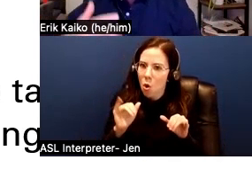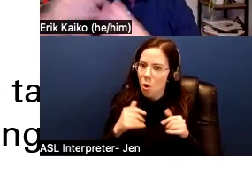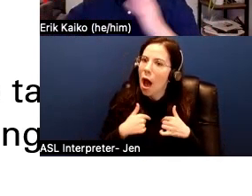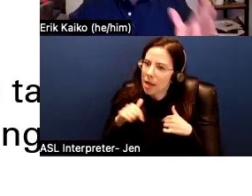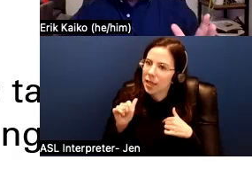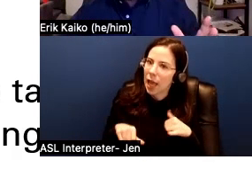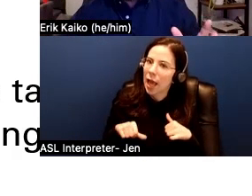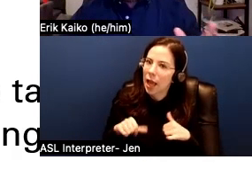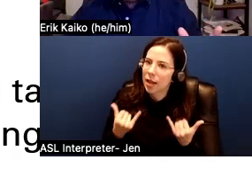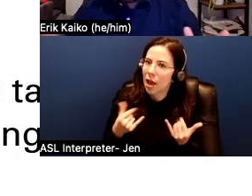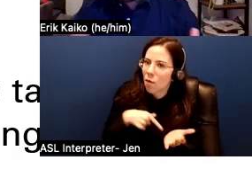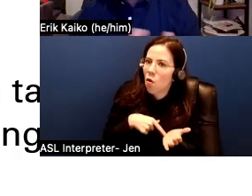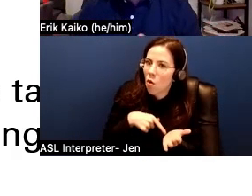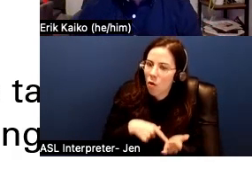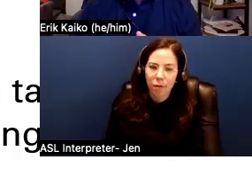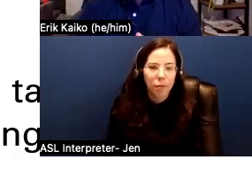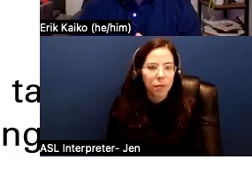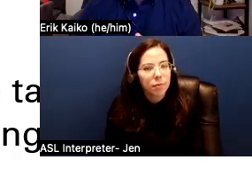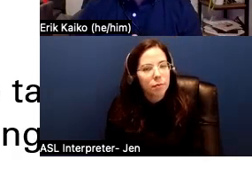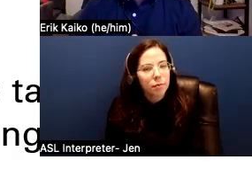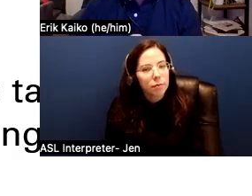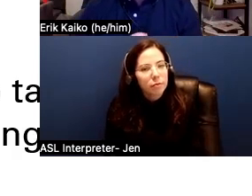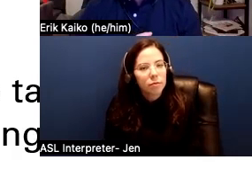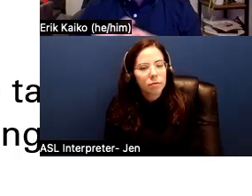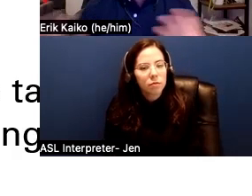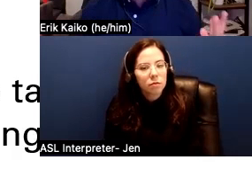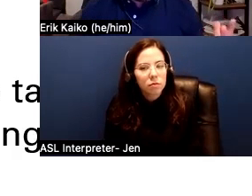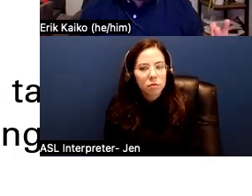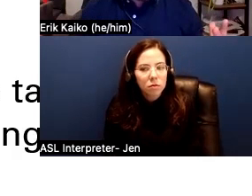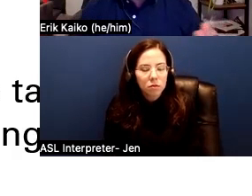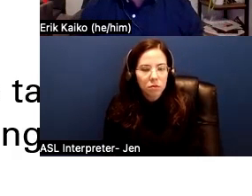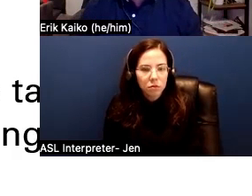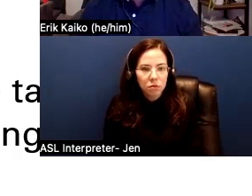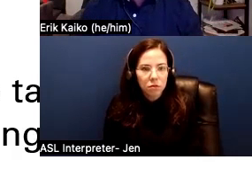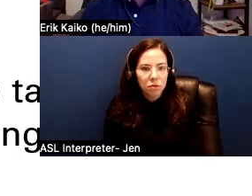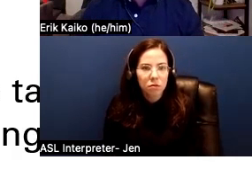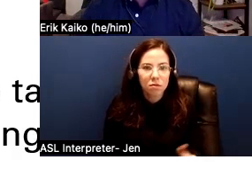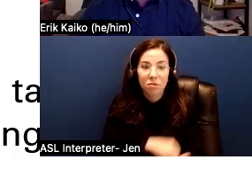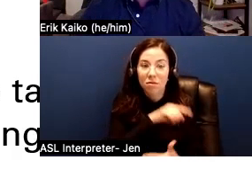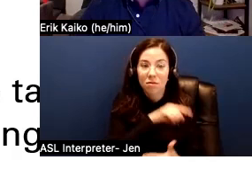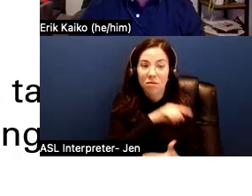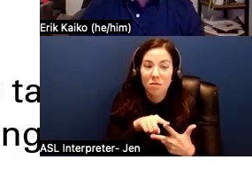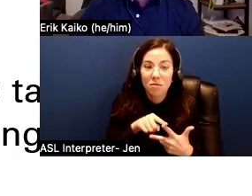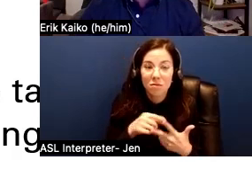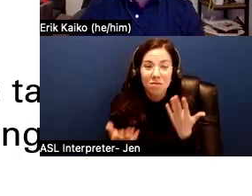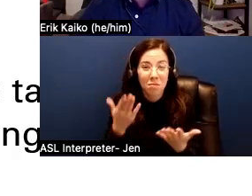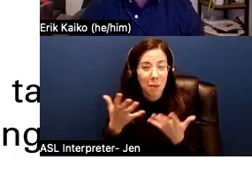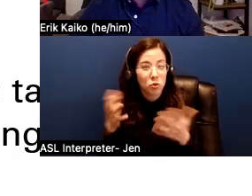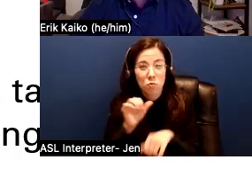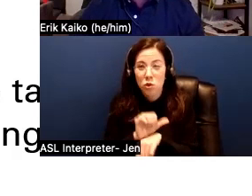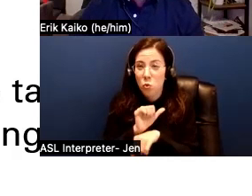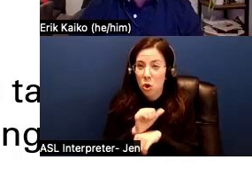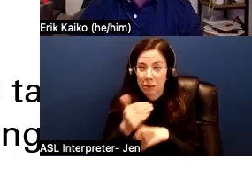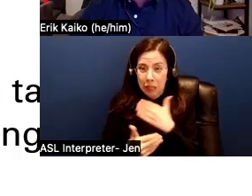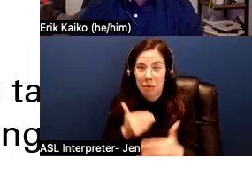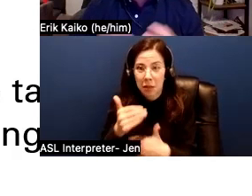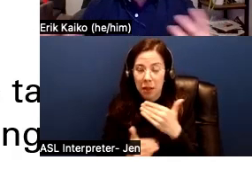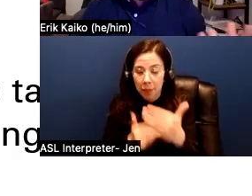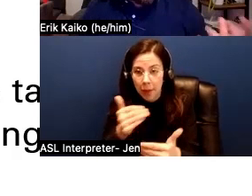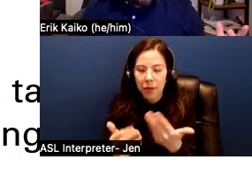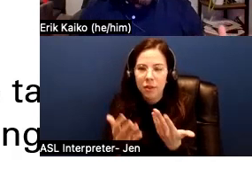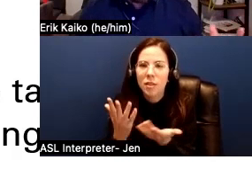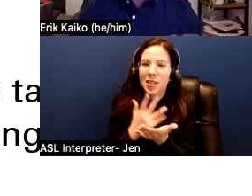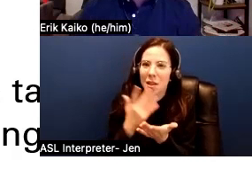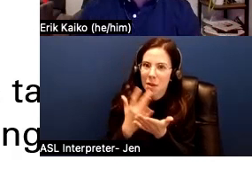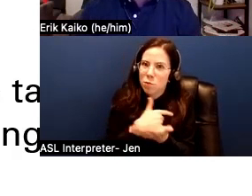terms of financial ability. Too many steps to do something, right? I think some in our desire to capture